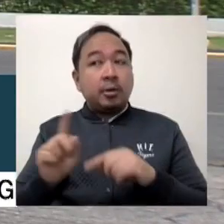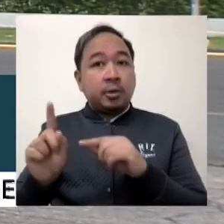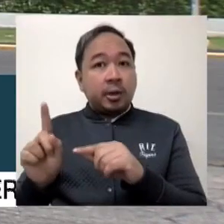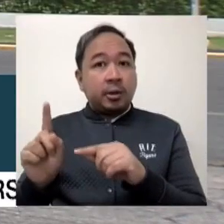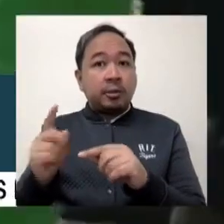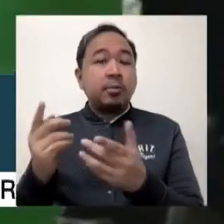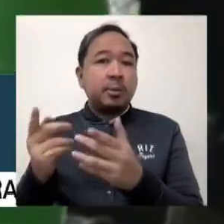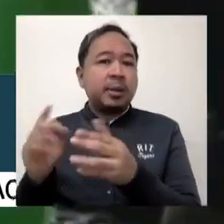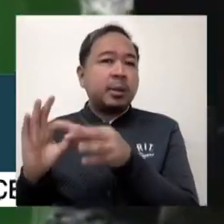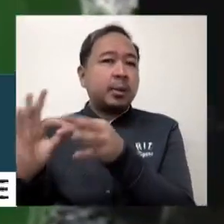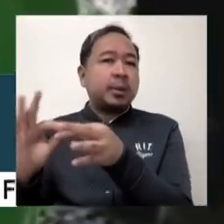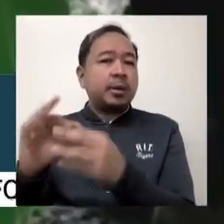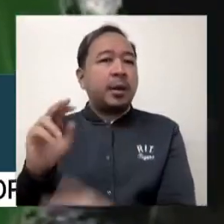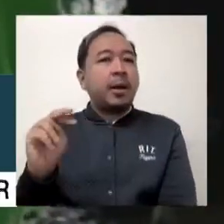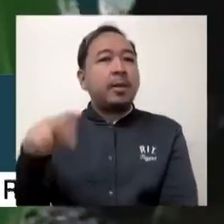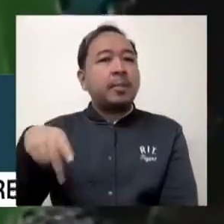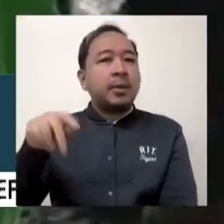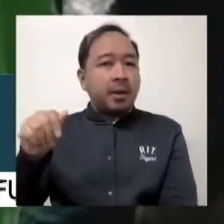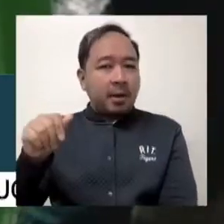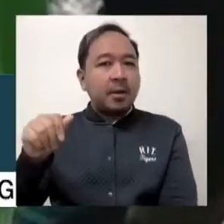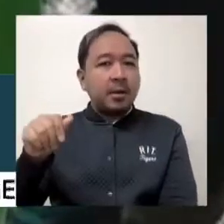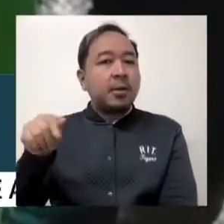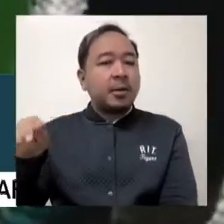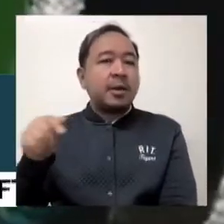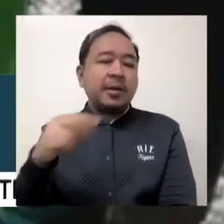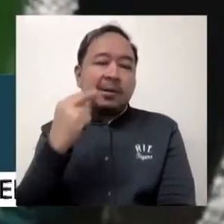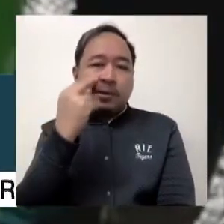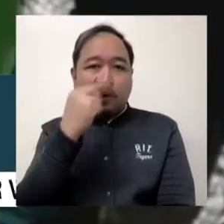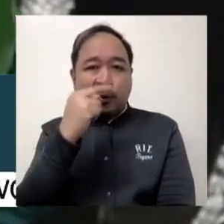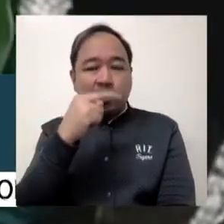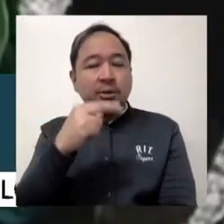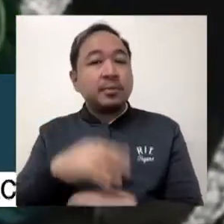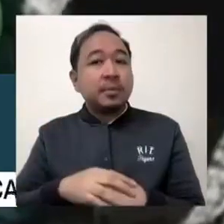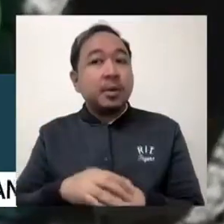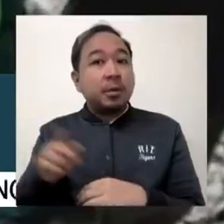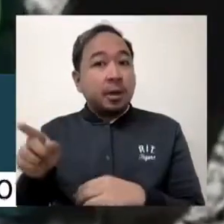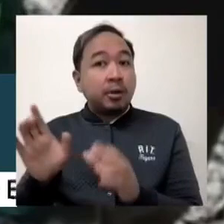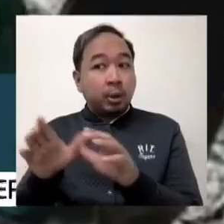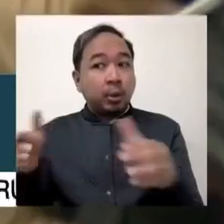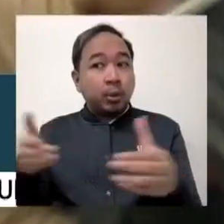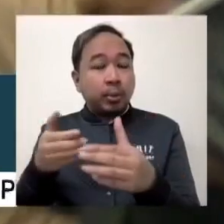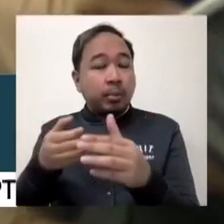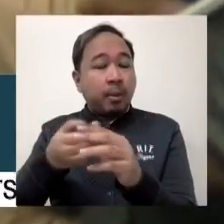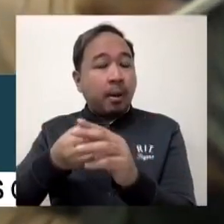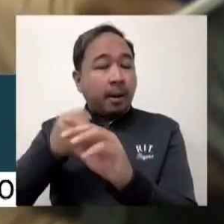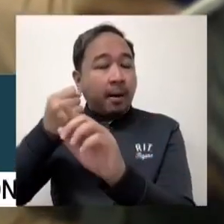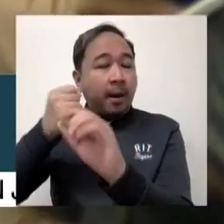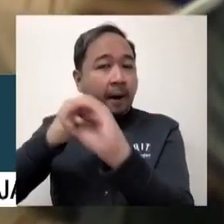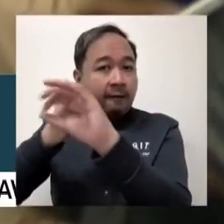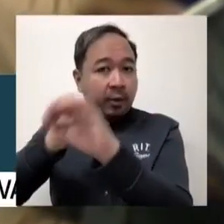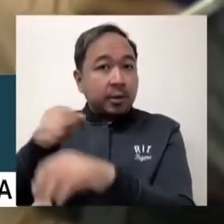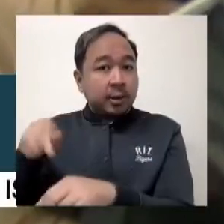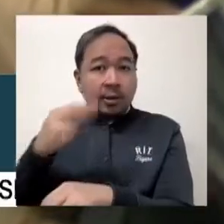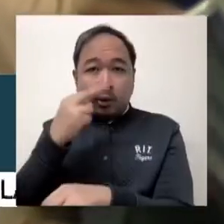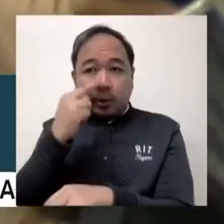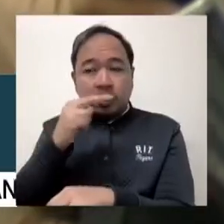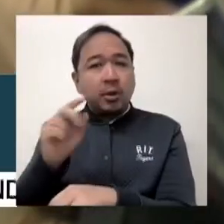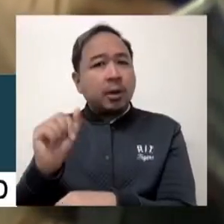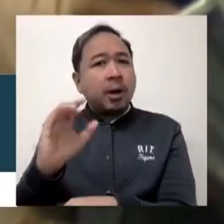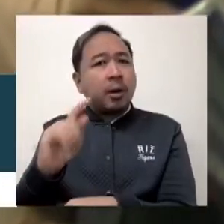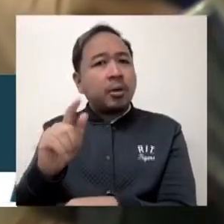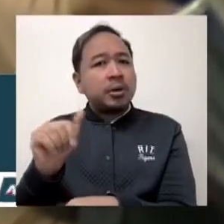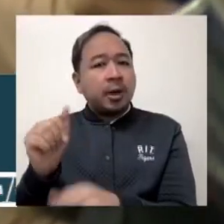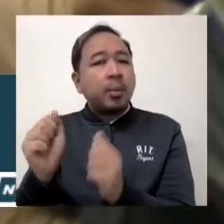Army in Negros Island. The group Human Rights Advocates Negros, however, insists Acosta and his companion were